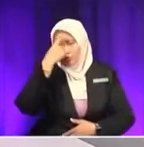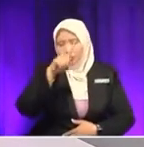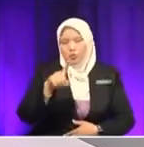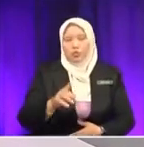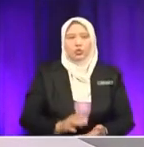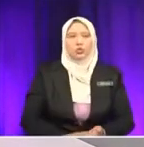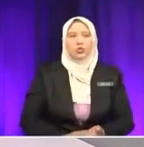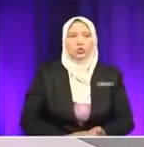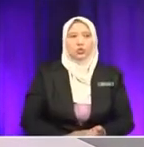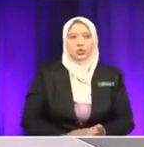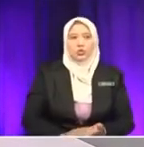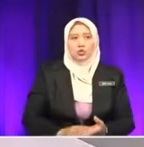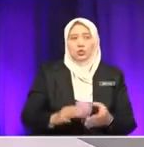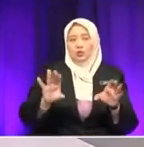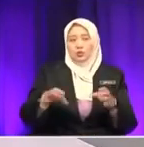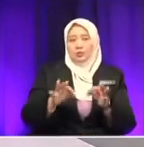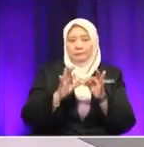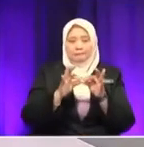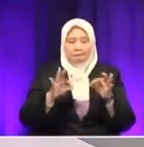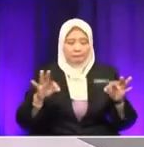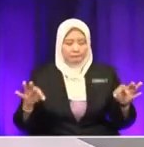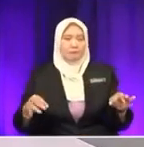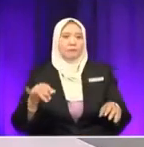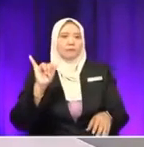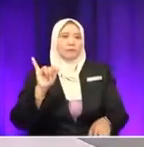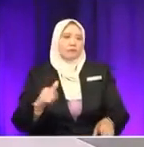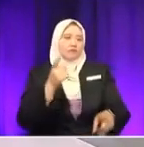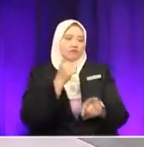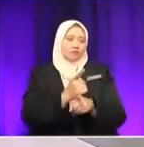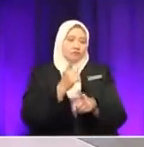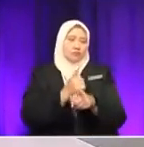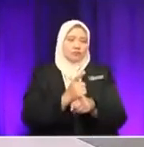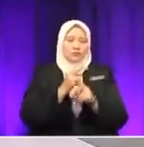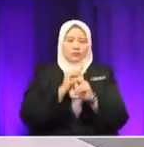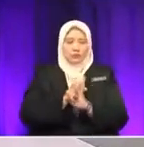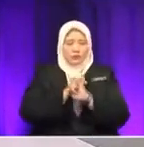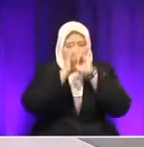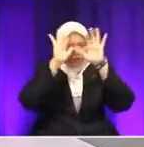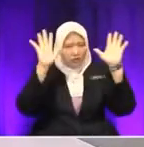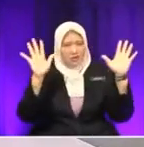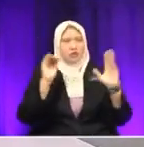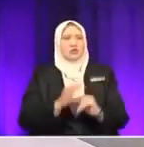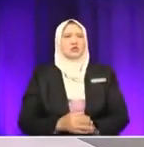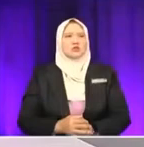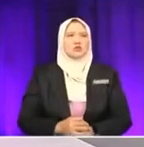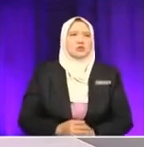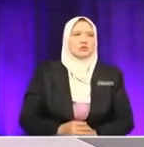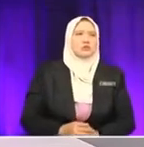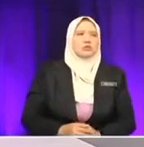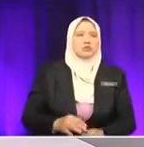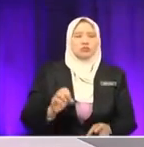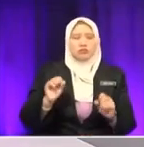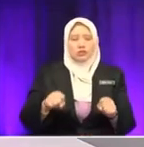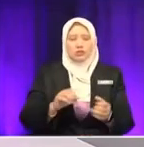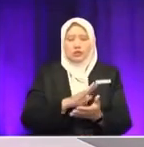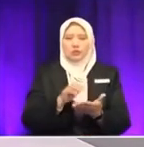to C1, E1, and it was very much, you know, very clear even for me, I would say. So people at home, take note as much as you could, and